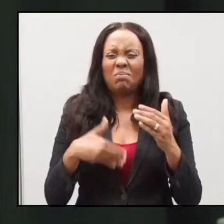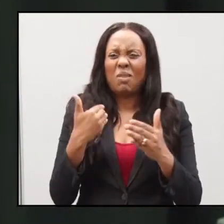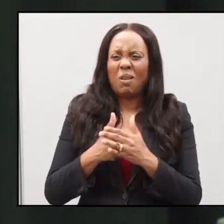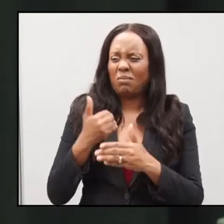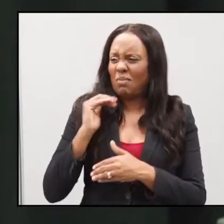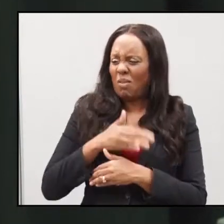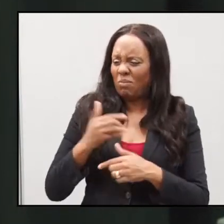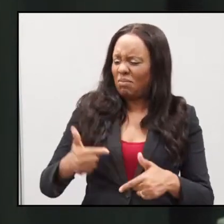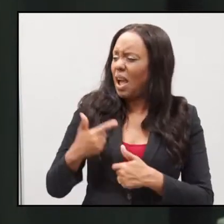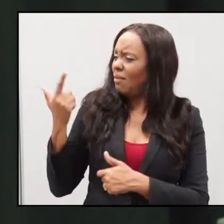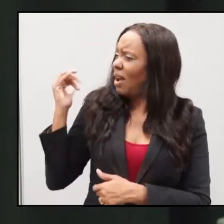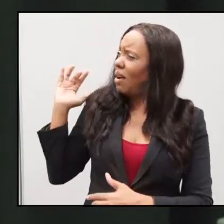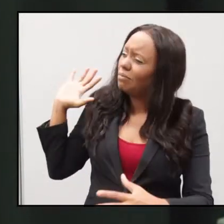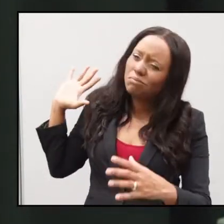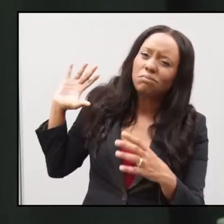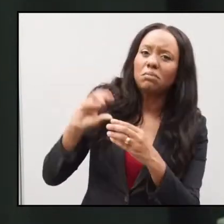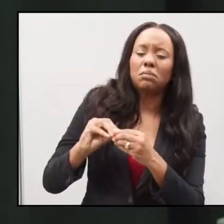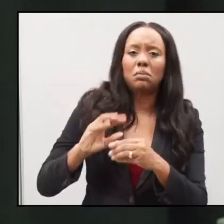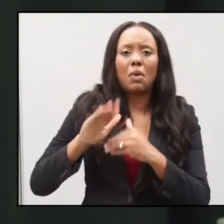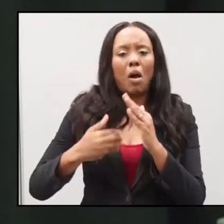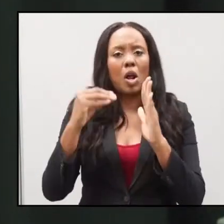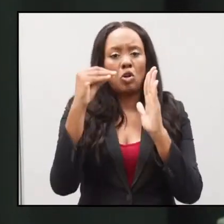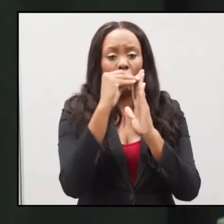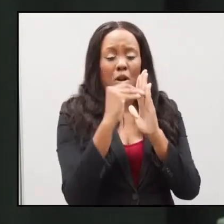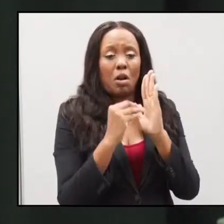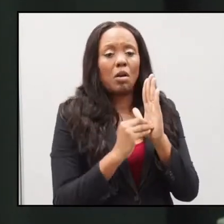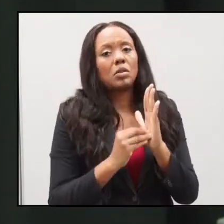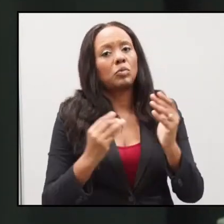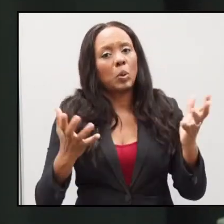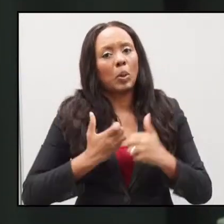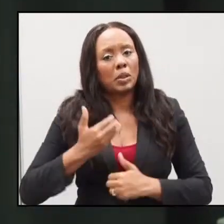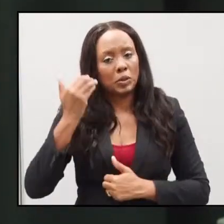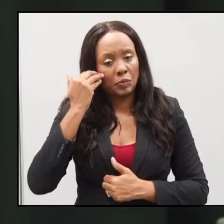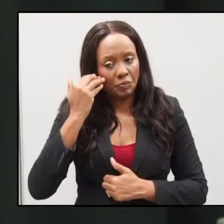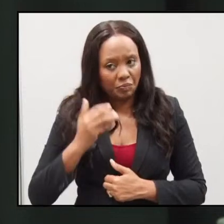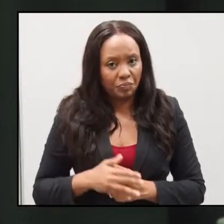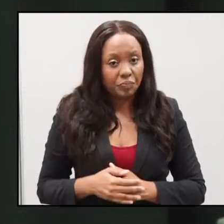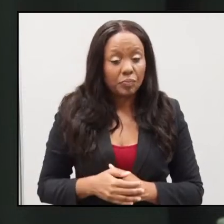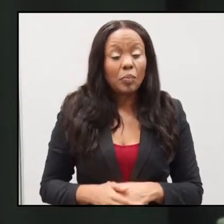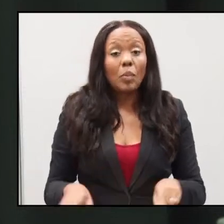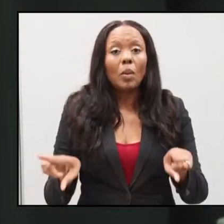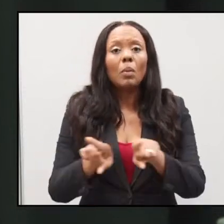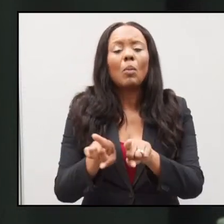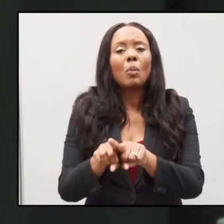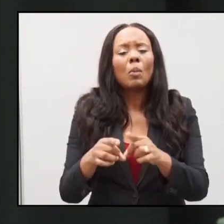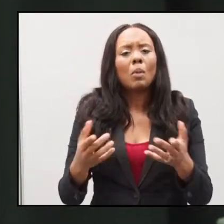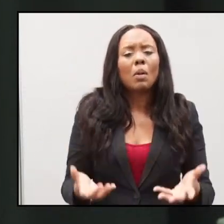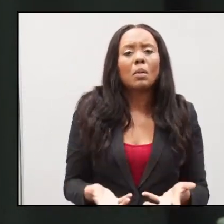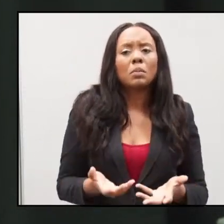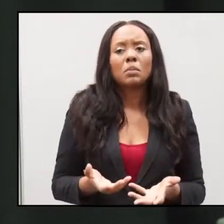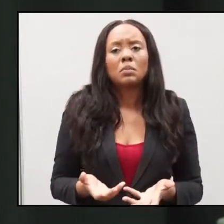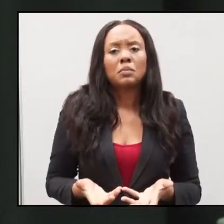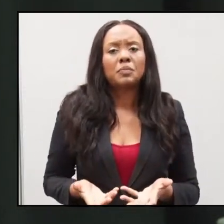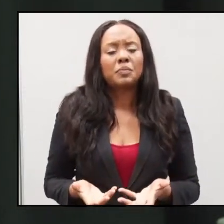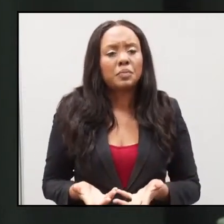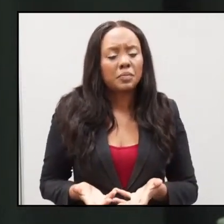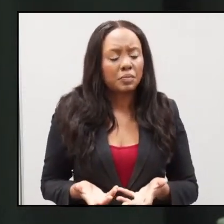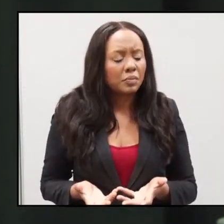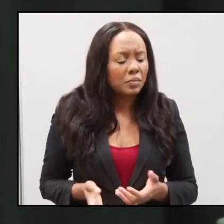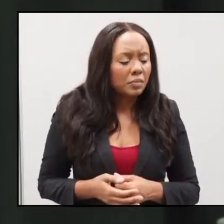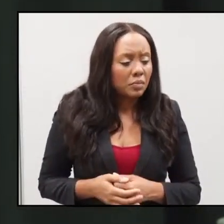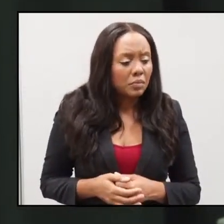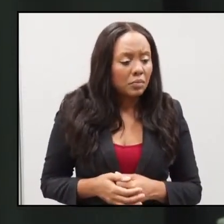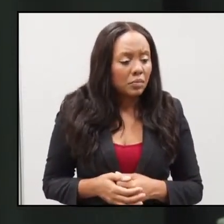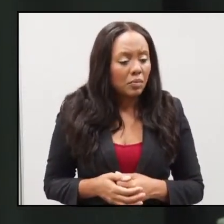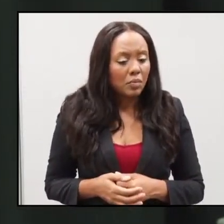from those records. And then, of course, thirdly, that we haven't been the victims in many instances of